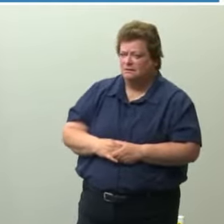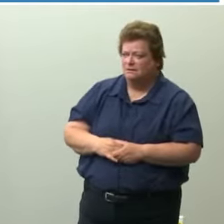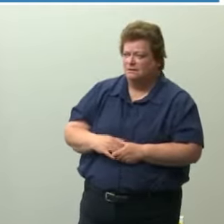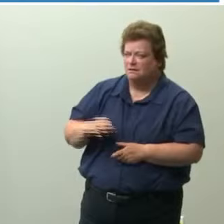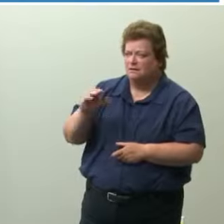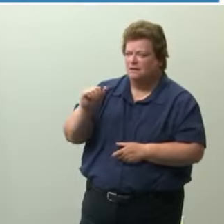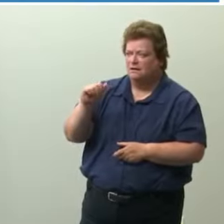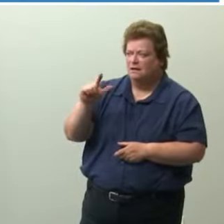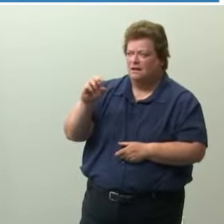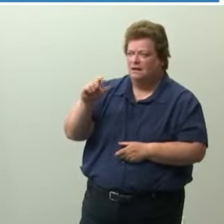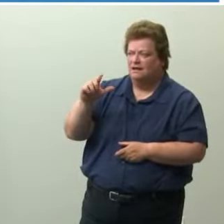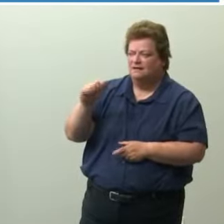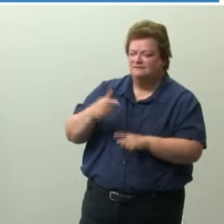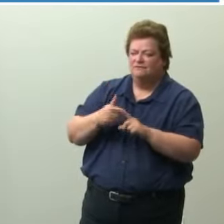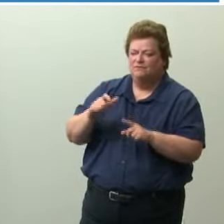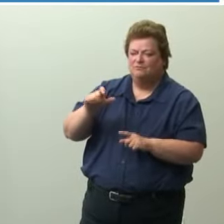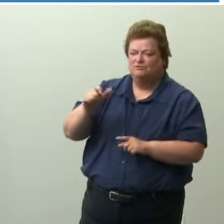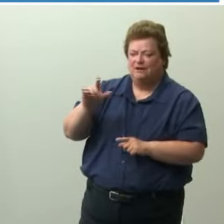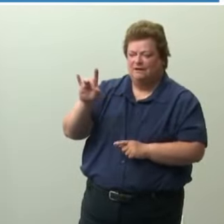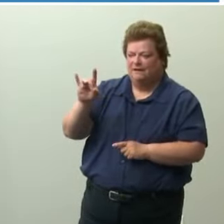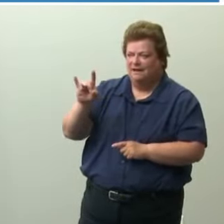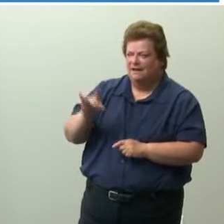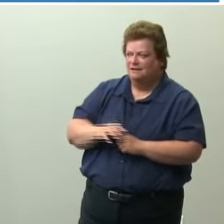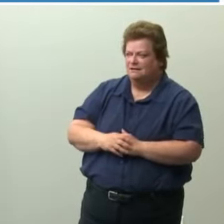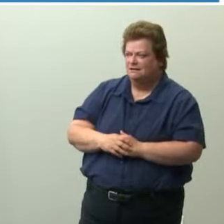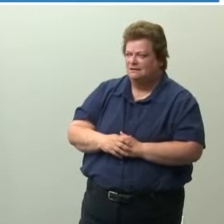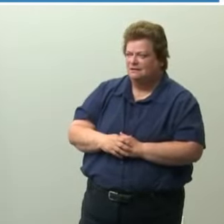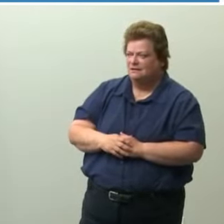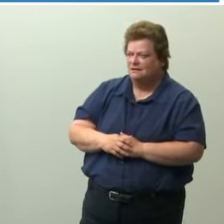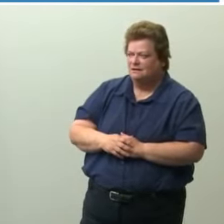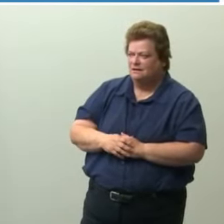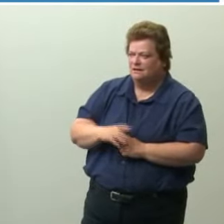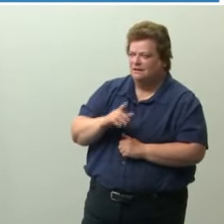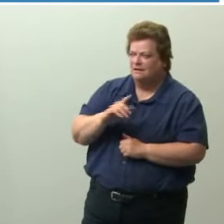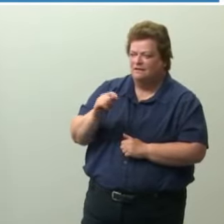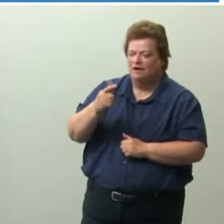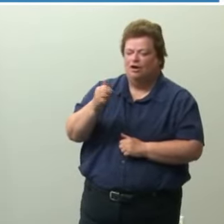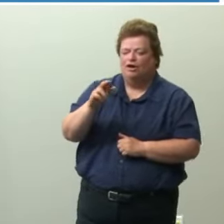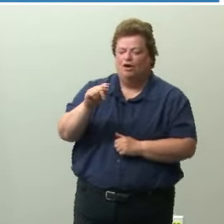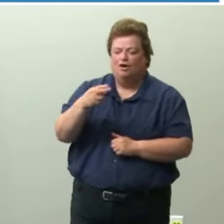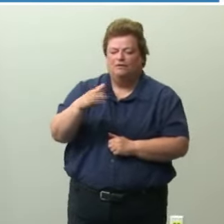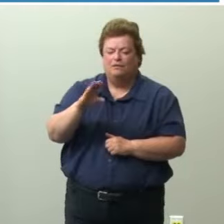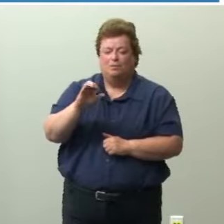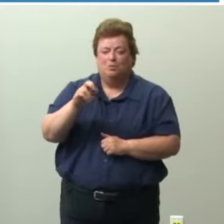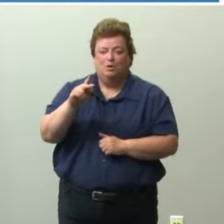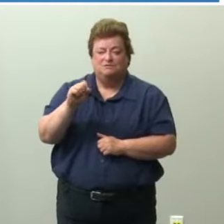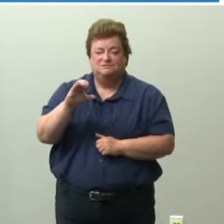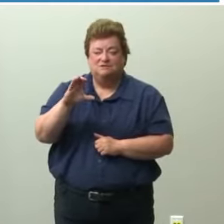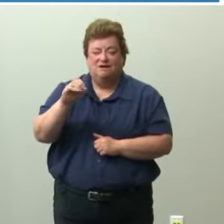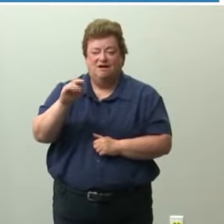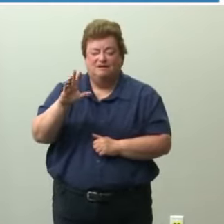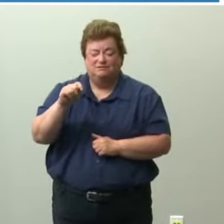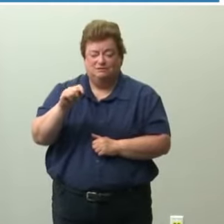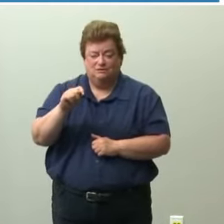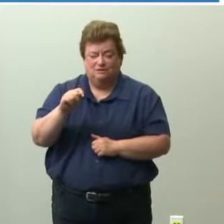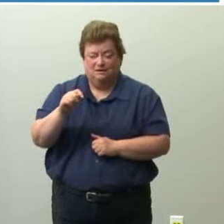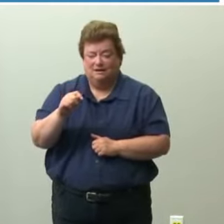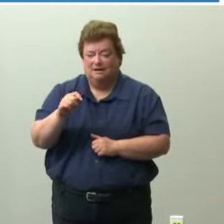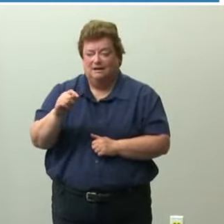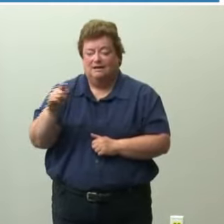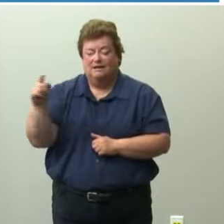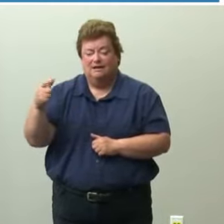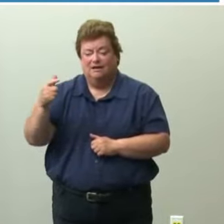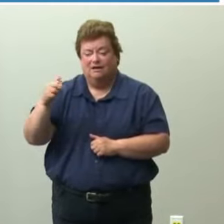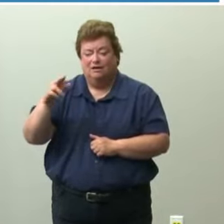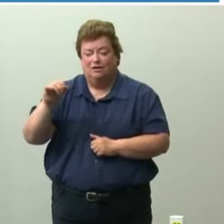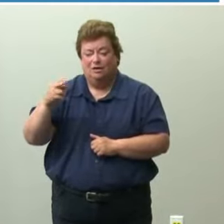Hi, Alexa from Channel 8. So Garth Brooks concert, that's coming up in just a couple weeks. Just recently, Garth Brooks